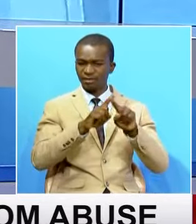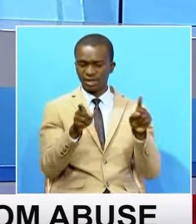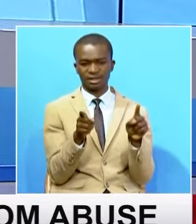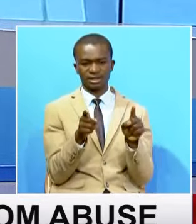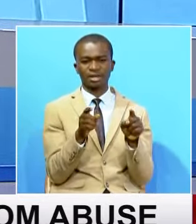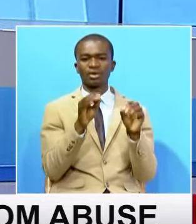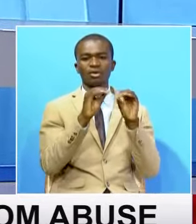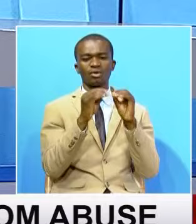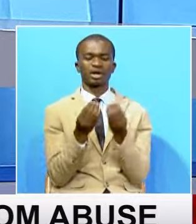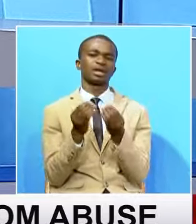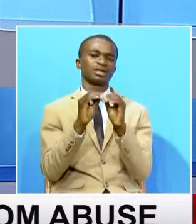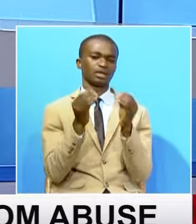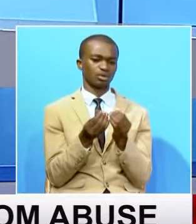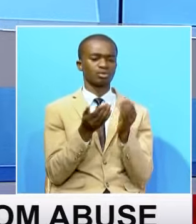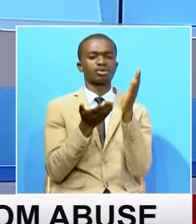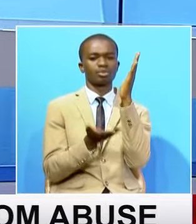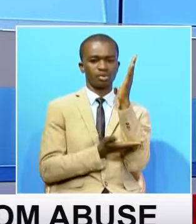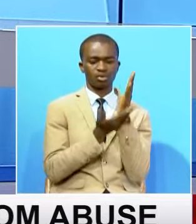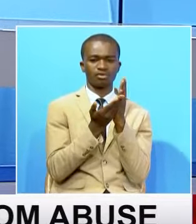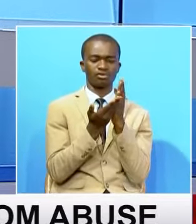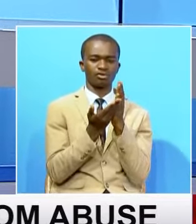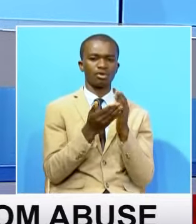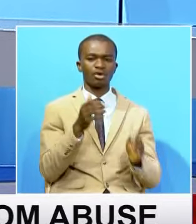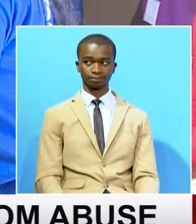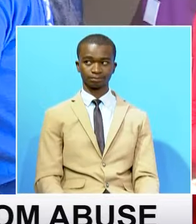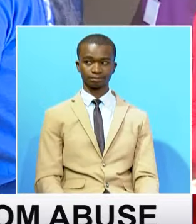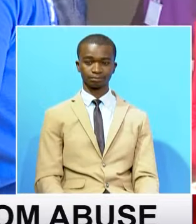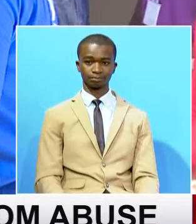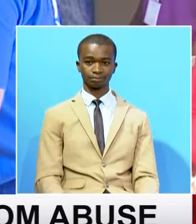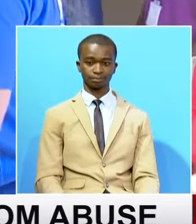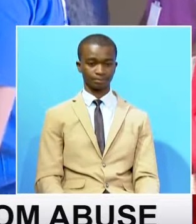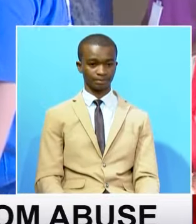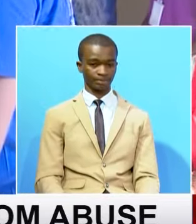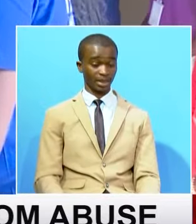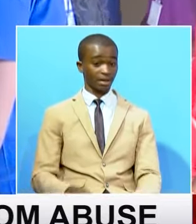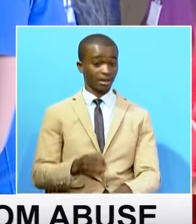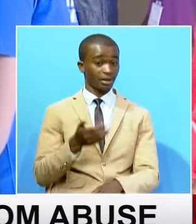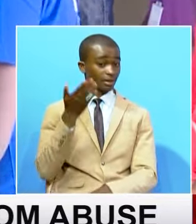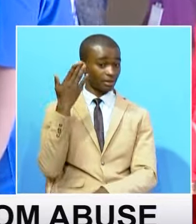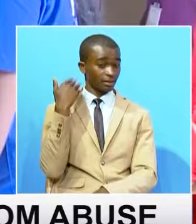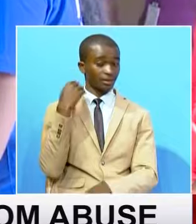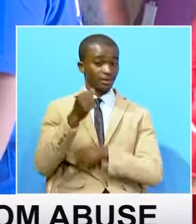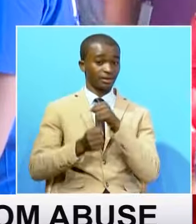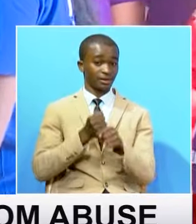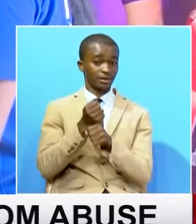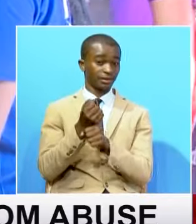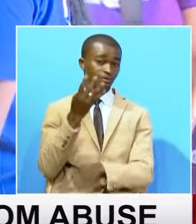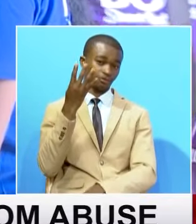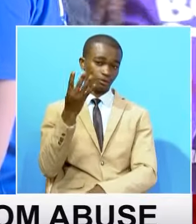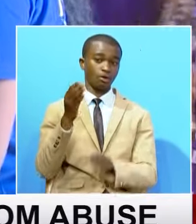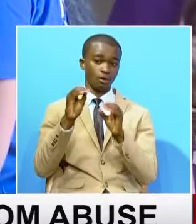the girl child's well-being. Audrey Kalenga has the details. For the past 4 years, Mothers Beyond Borders, an